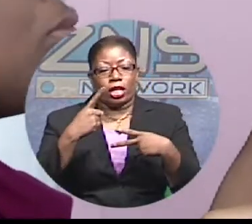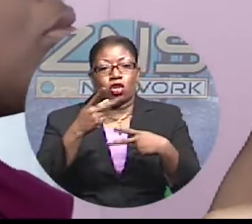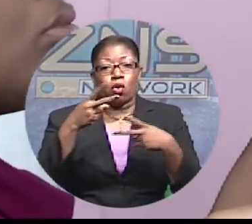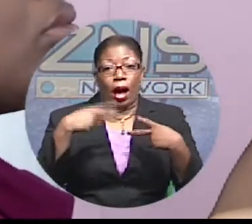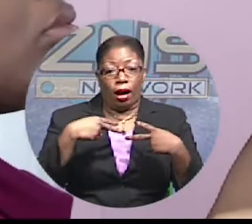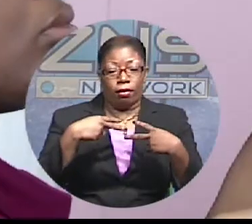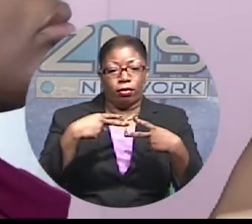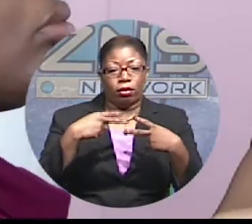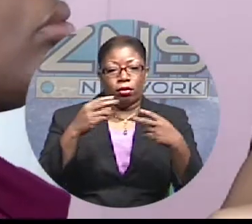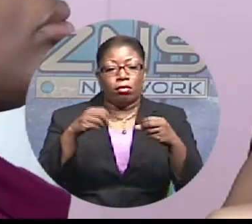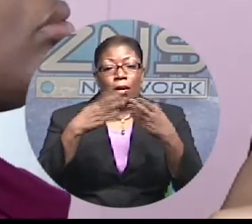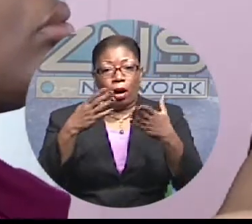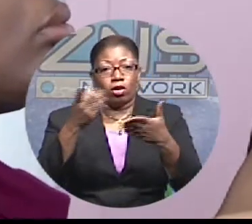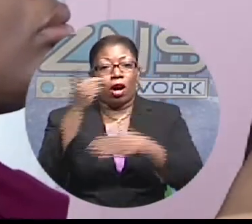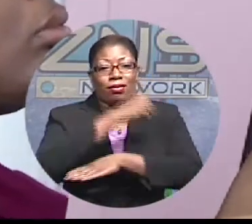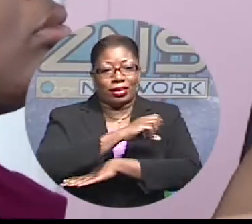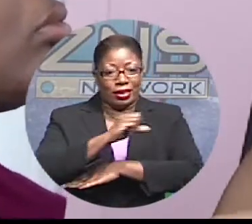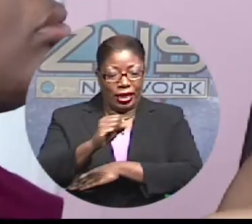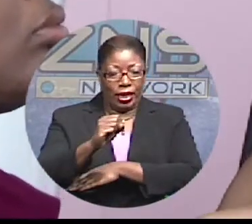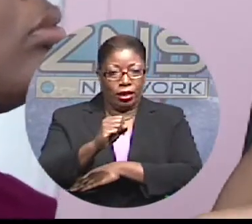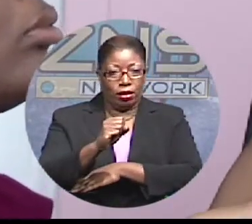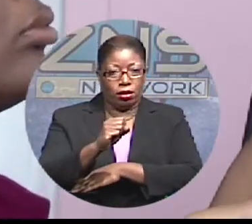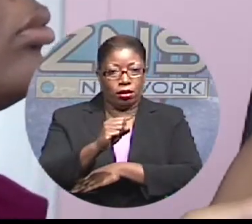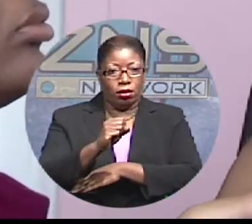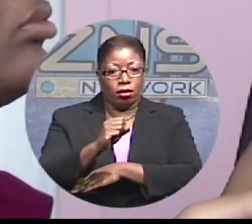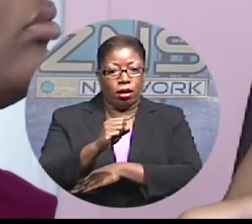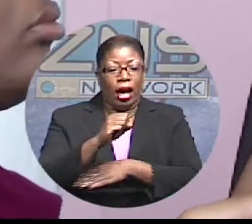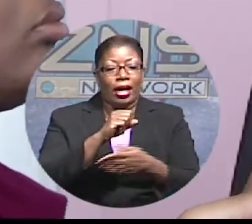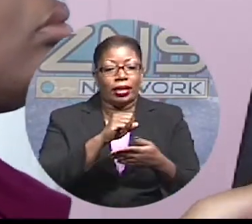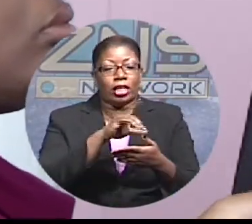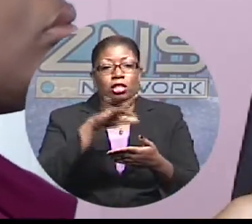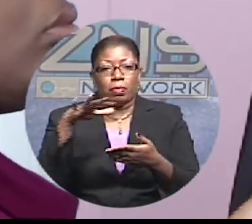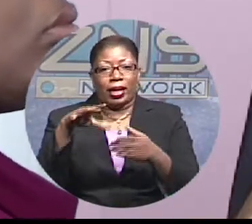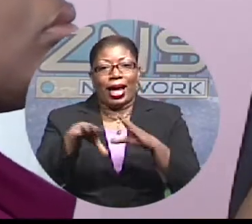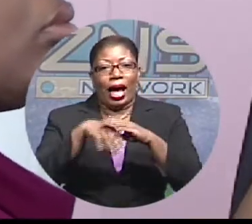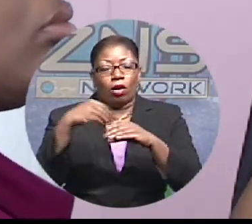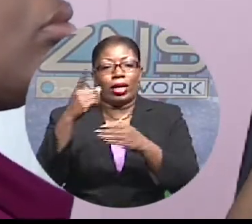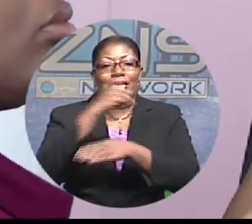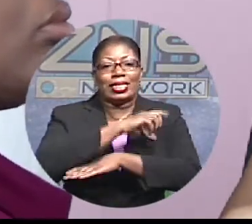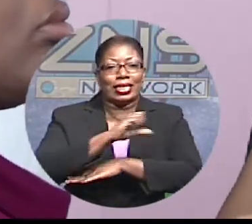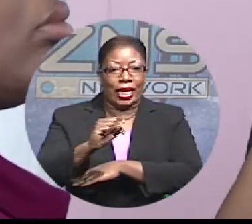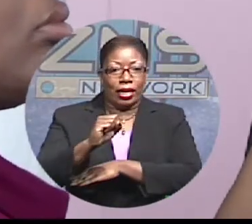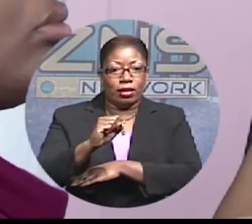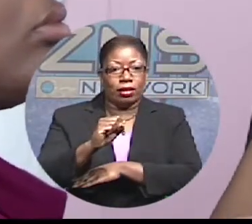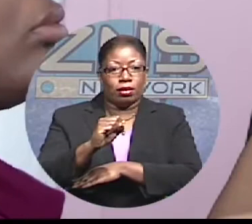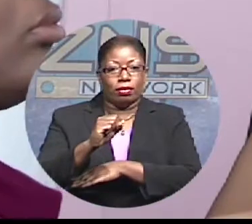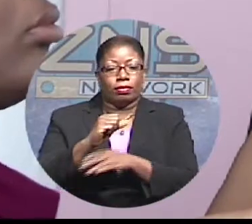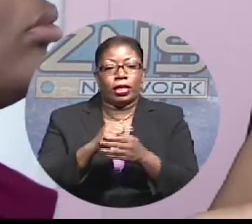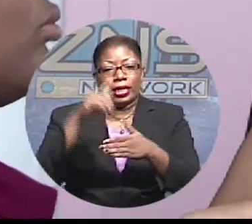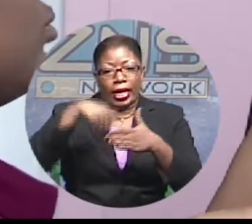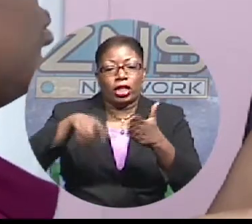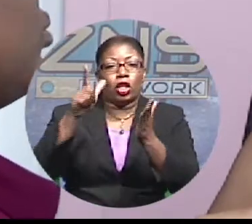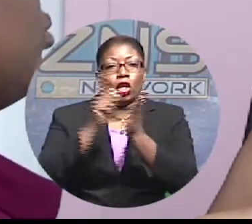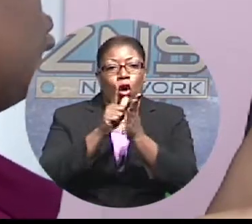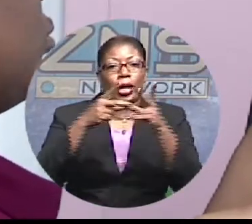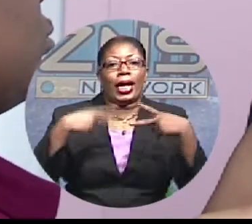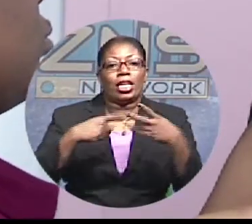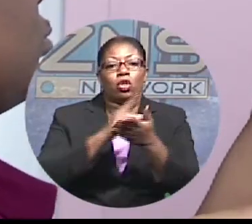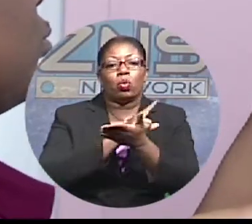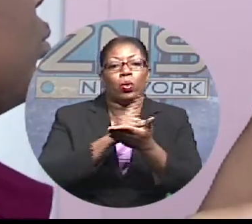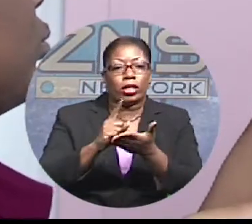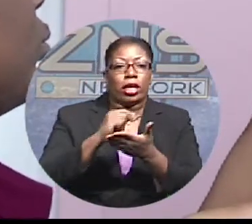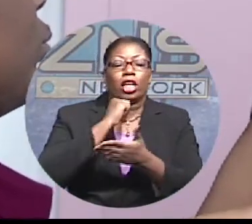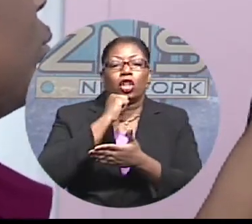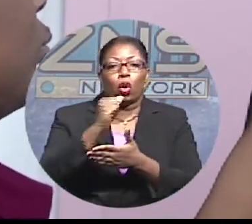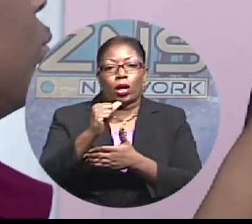after the first year, after X amount of years. It is actually spelled out in days rather than weeks. And in the law, I think it's spelled out in actual weeks rather than